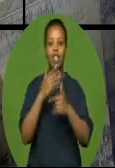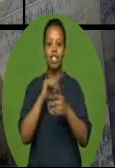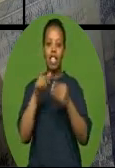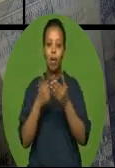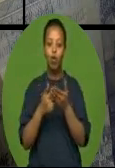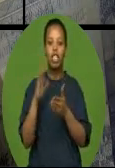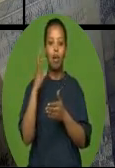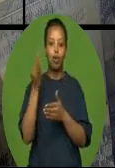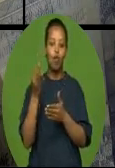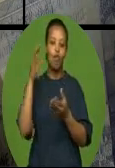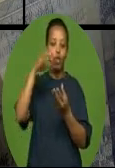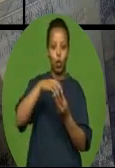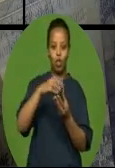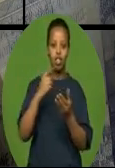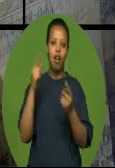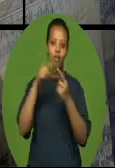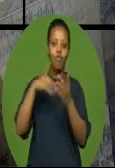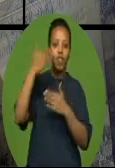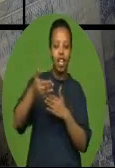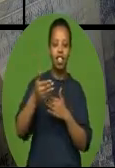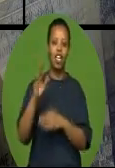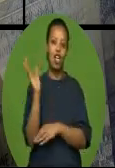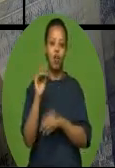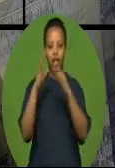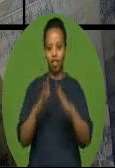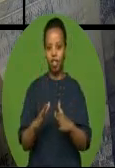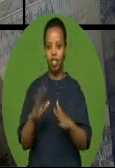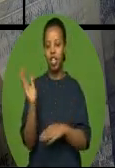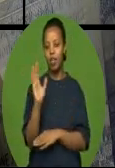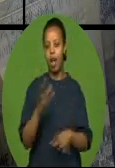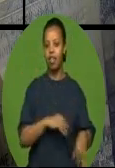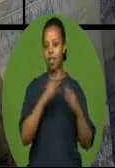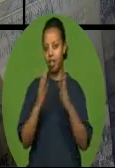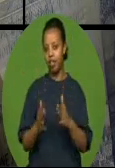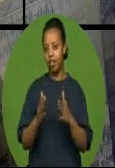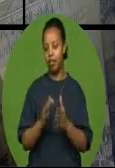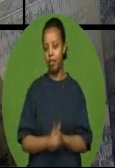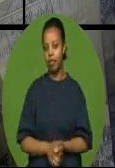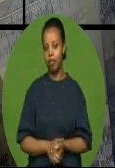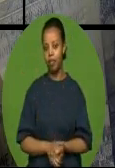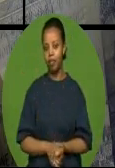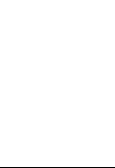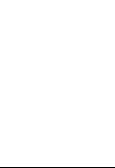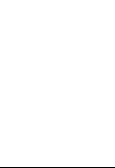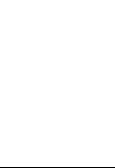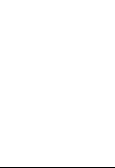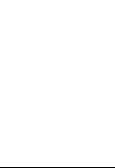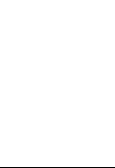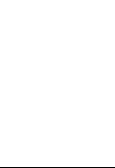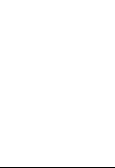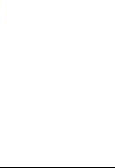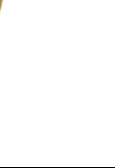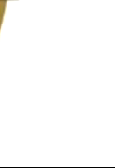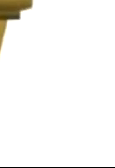about types of stores. Until then, goodbye teacher. Goodbye students.